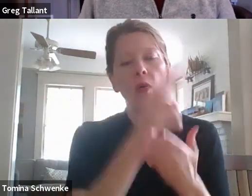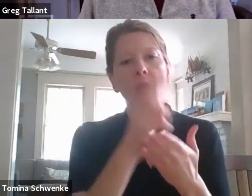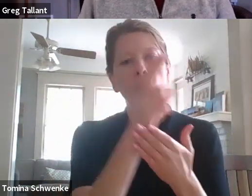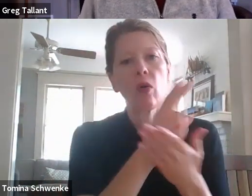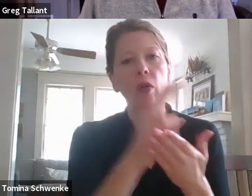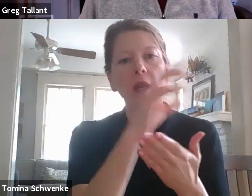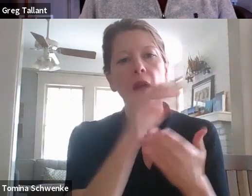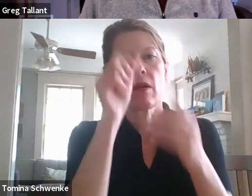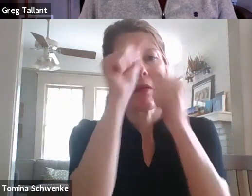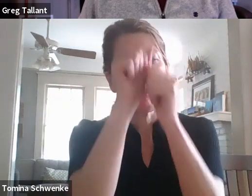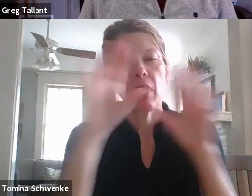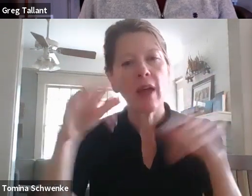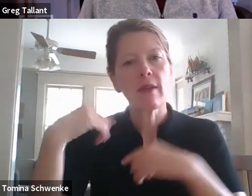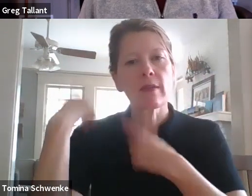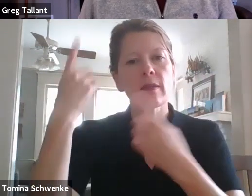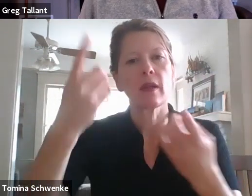blessed,